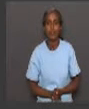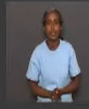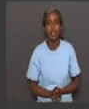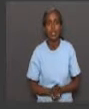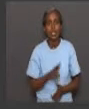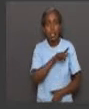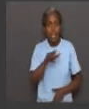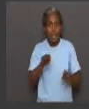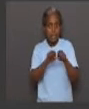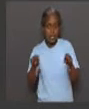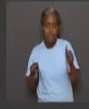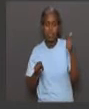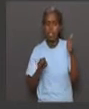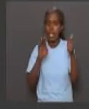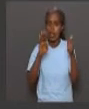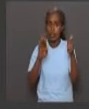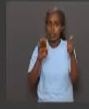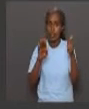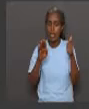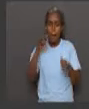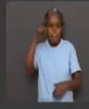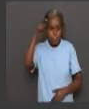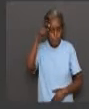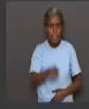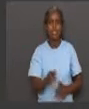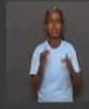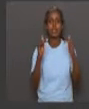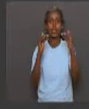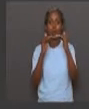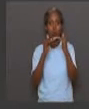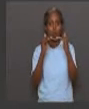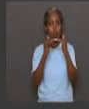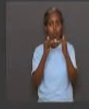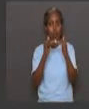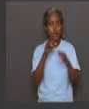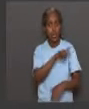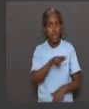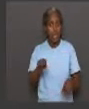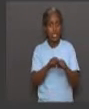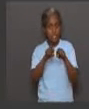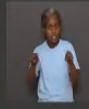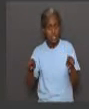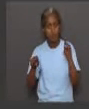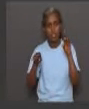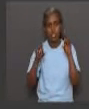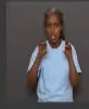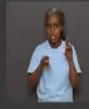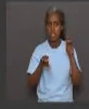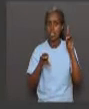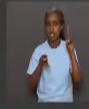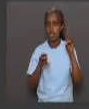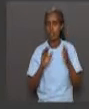Line segments AB must be congruent to line segment